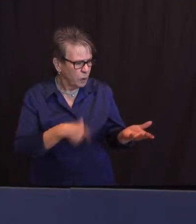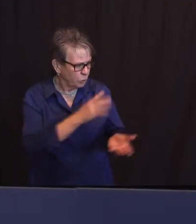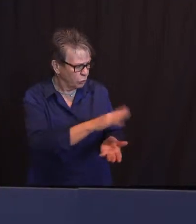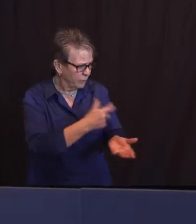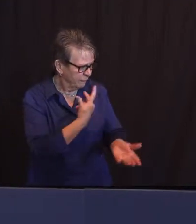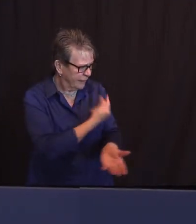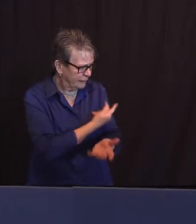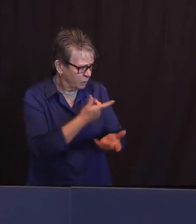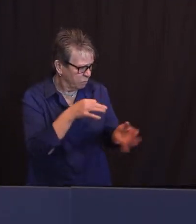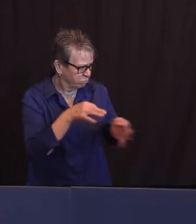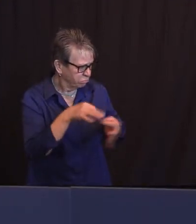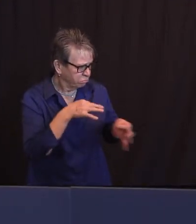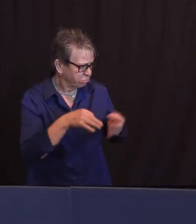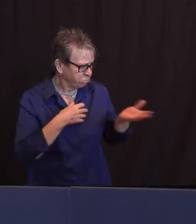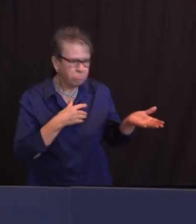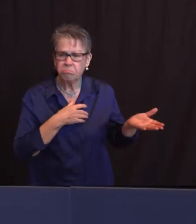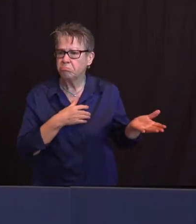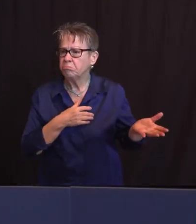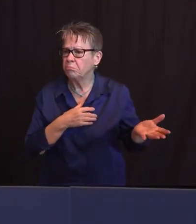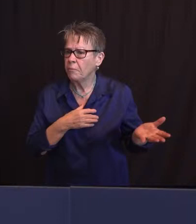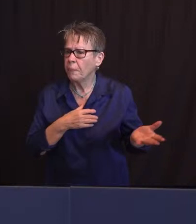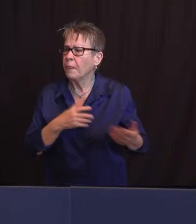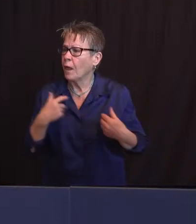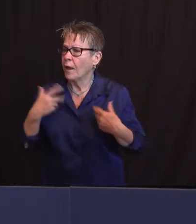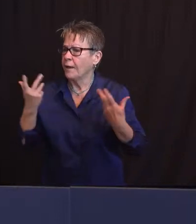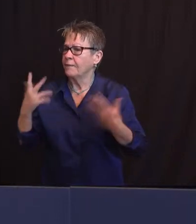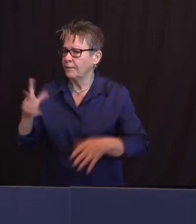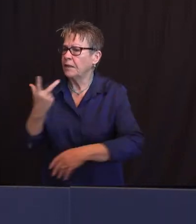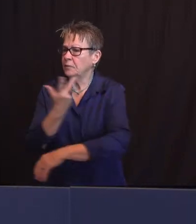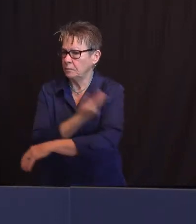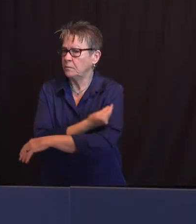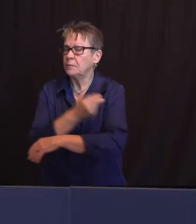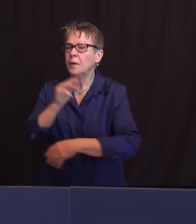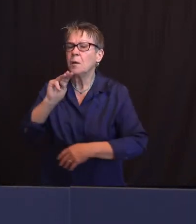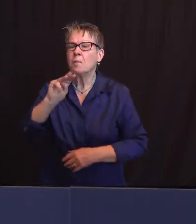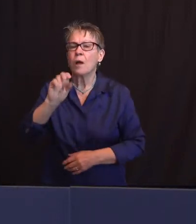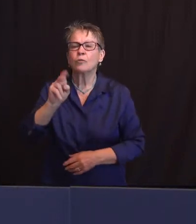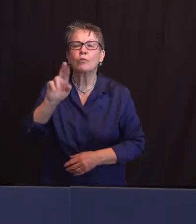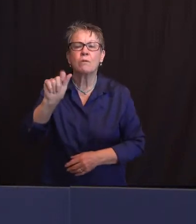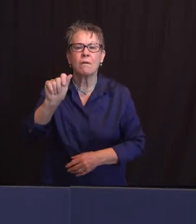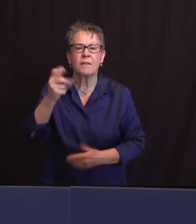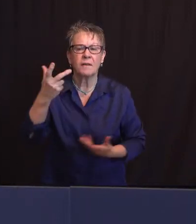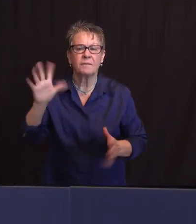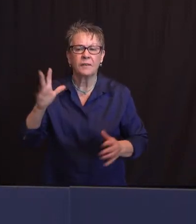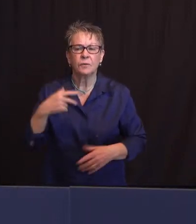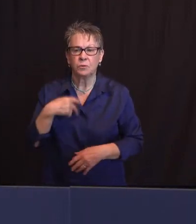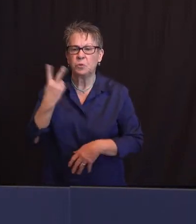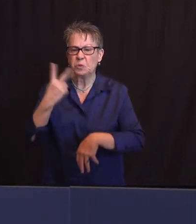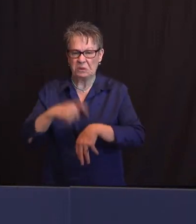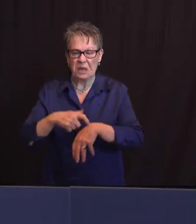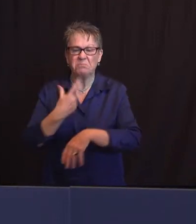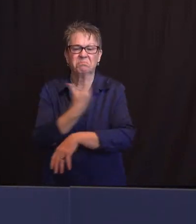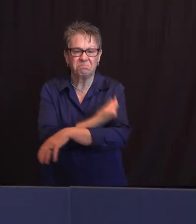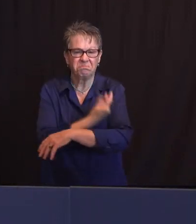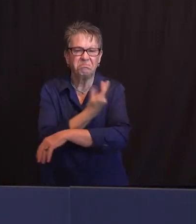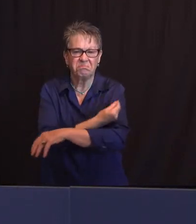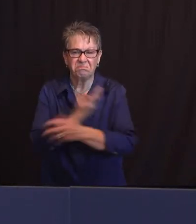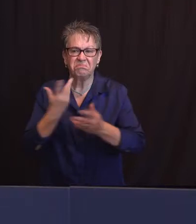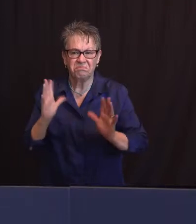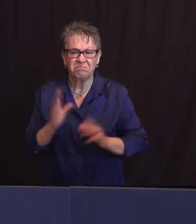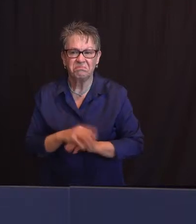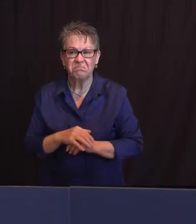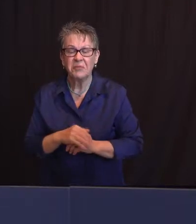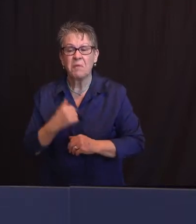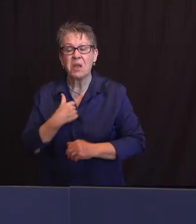been vaccinated. I got Moderna, and it was a 2-dose regimen. After the first dose, I had a little pain in